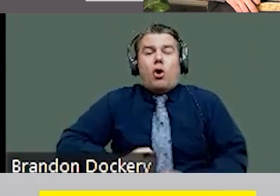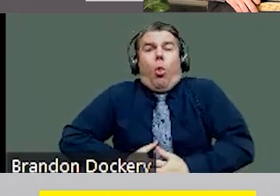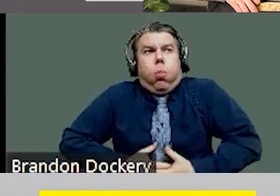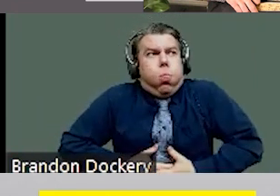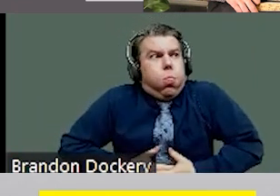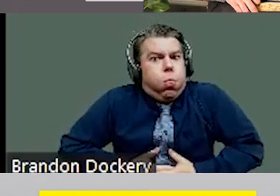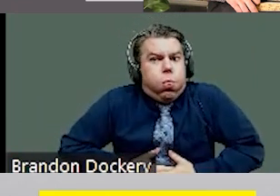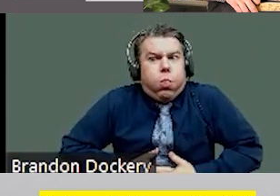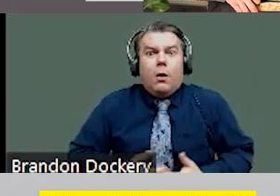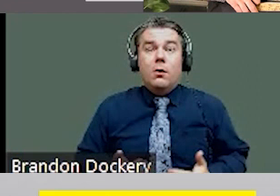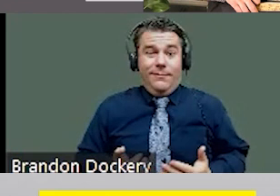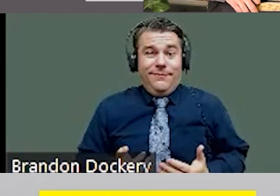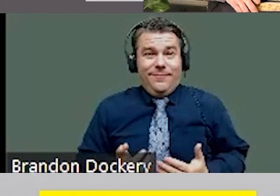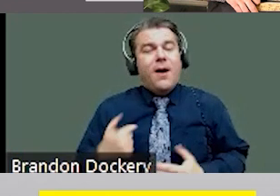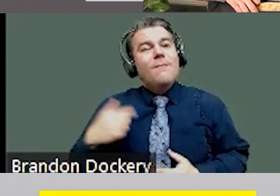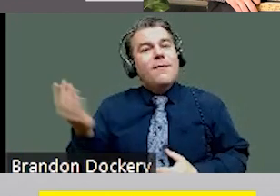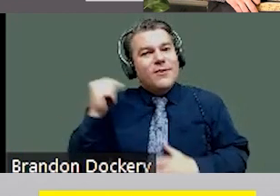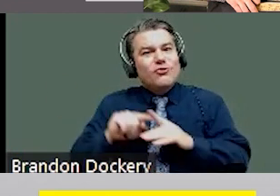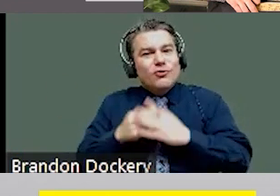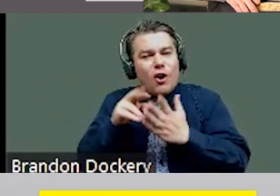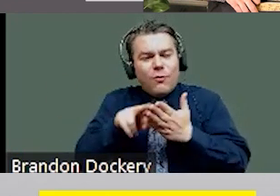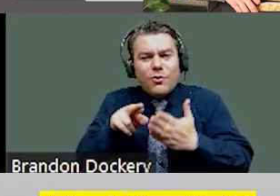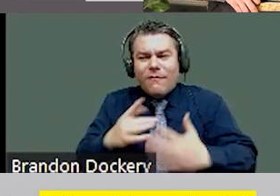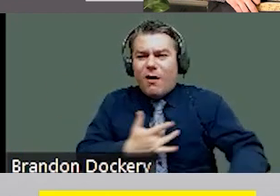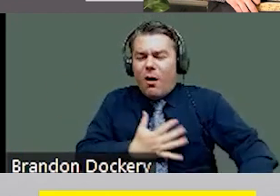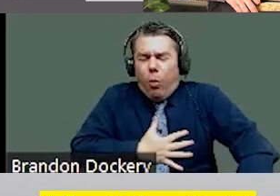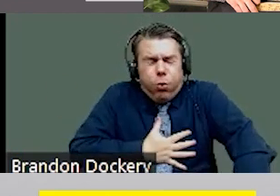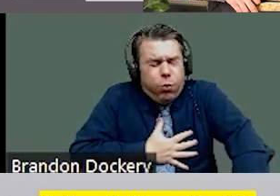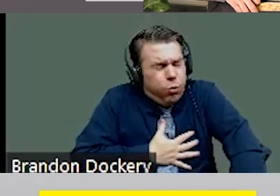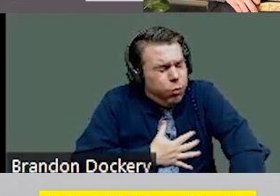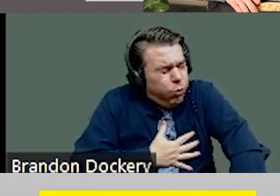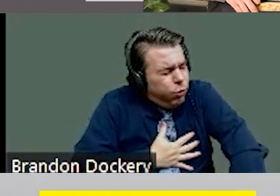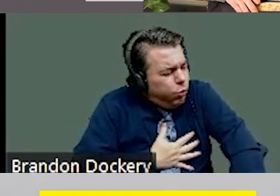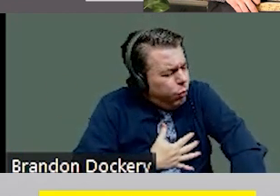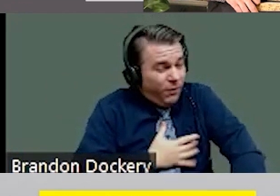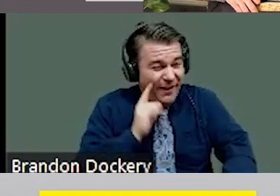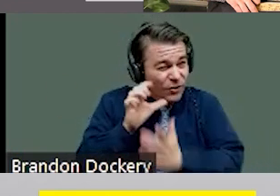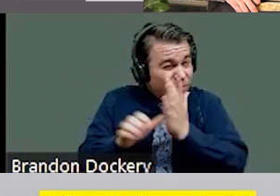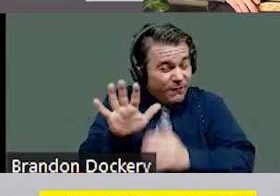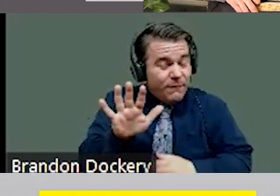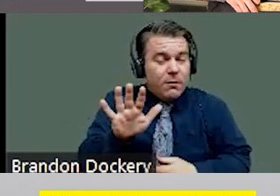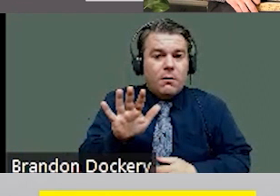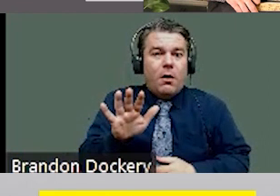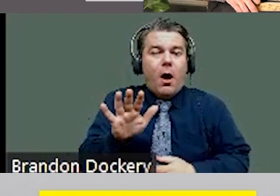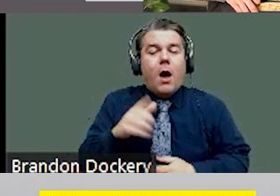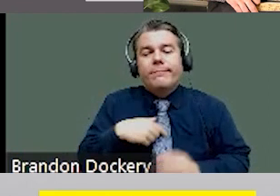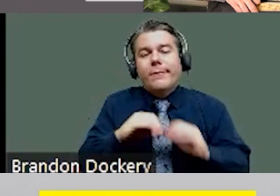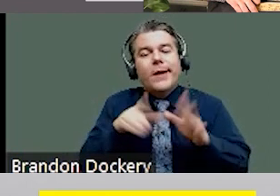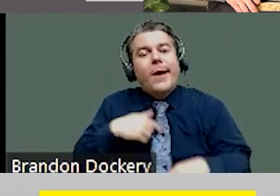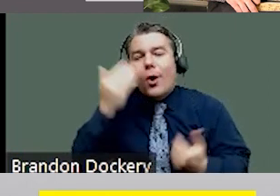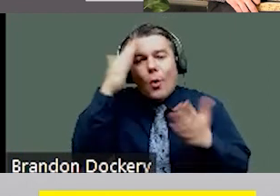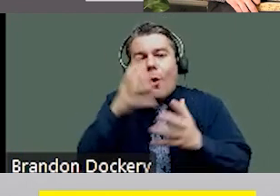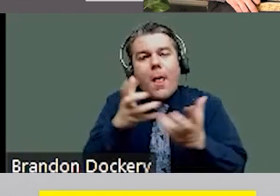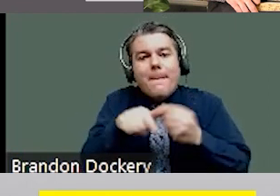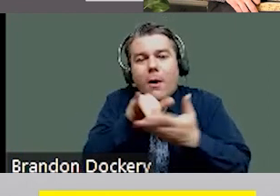When I first began researching this case specifically for Chapter 5, I obviously didn't know much